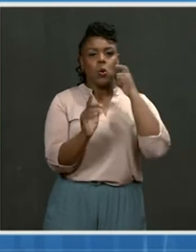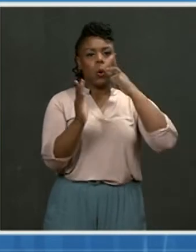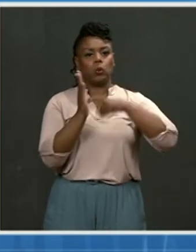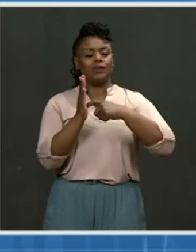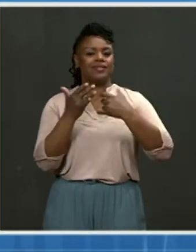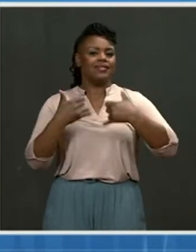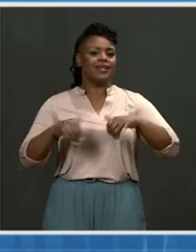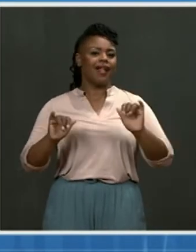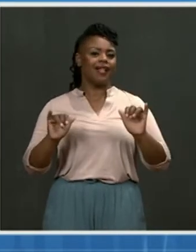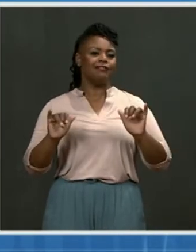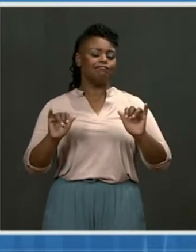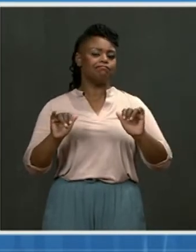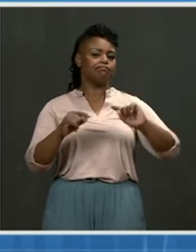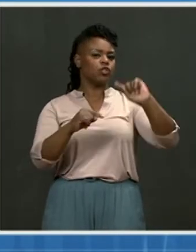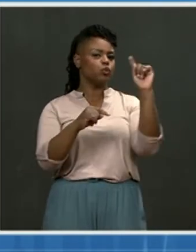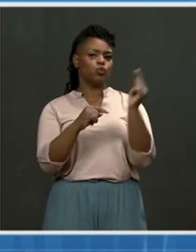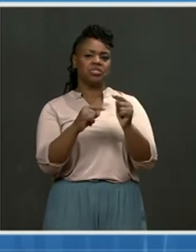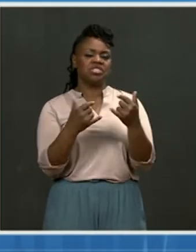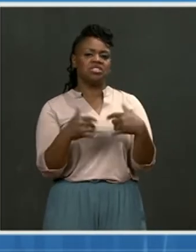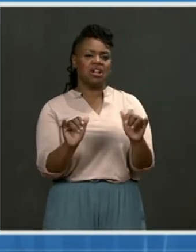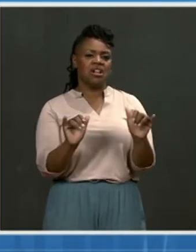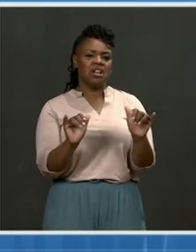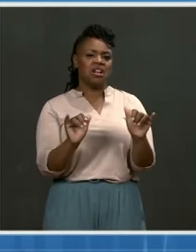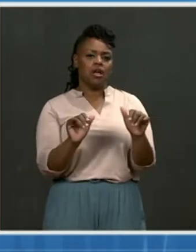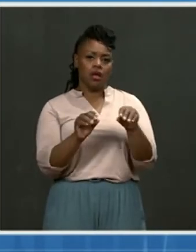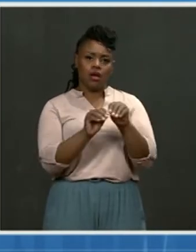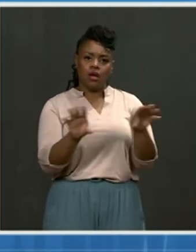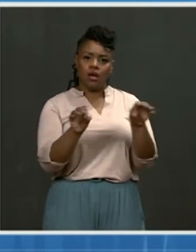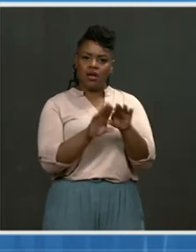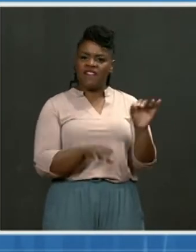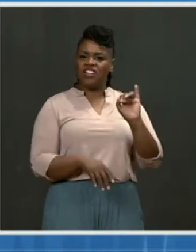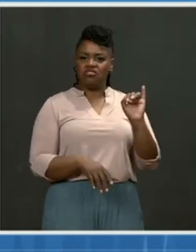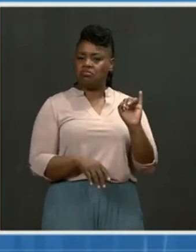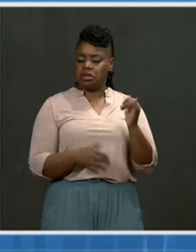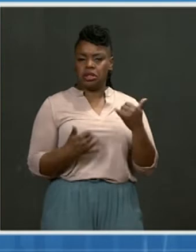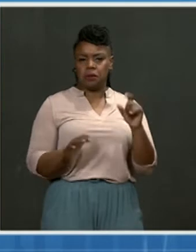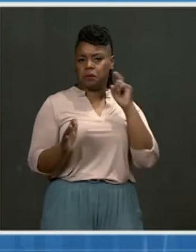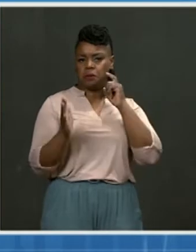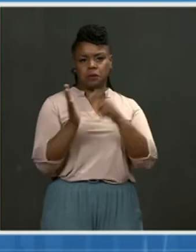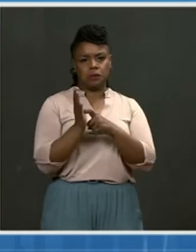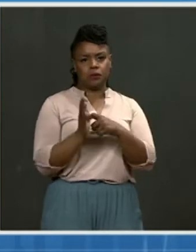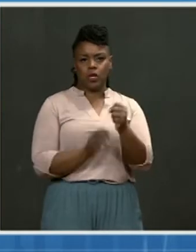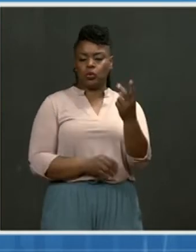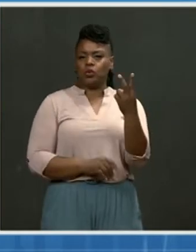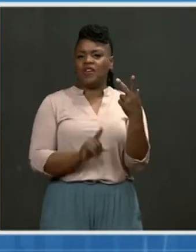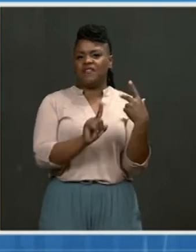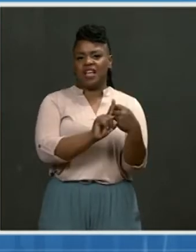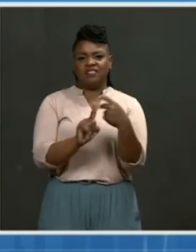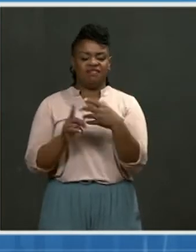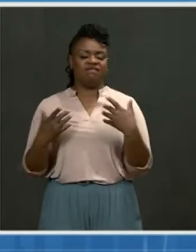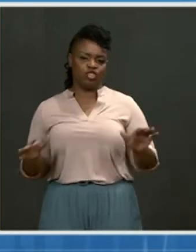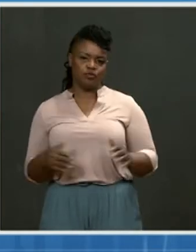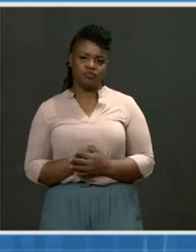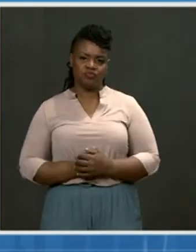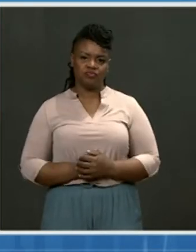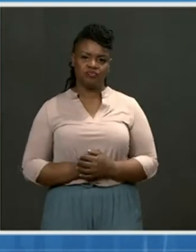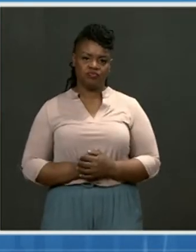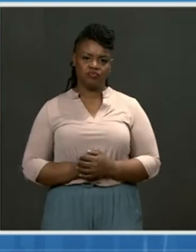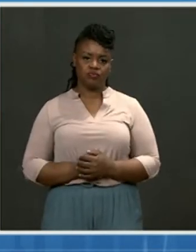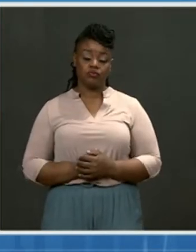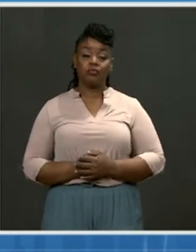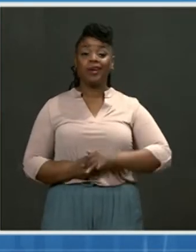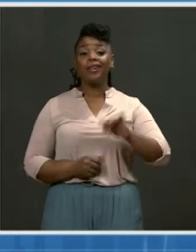in new cases among individuals who have received 2 doses. So as Andy Slavitt said,